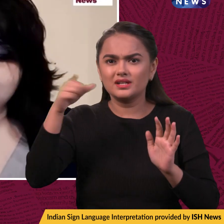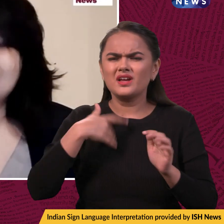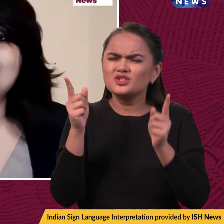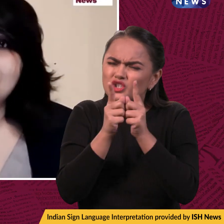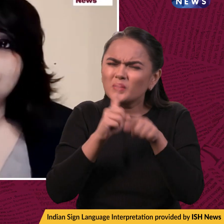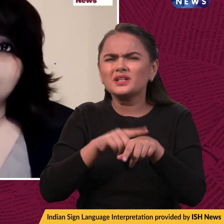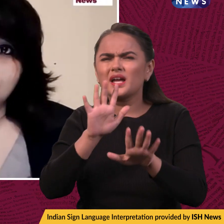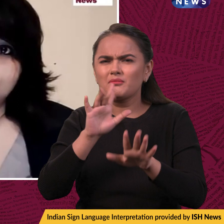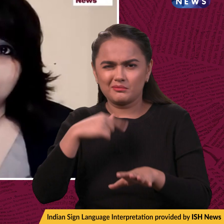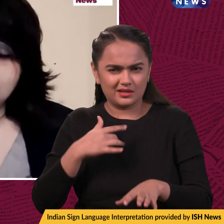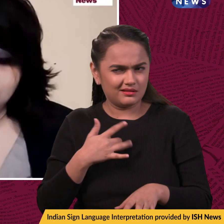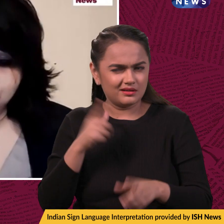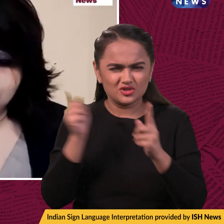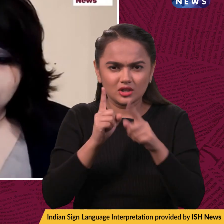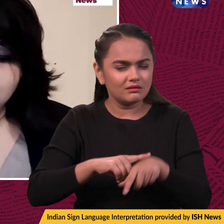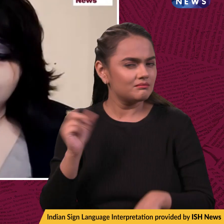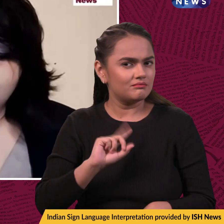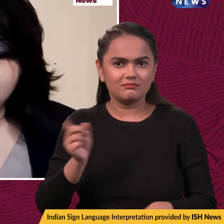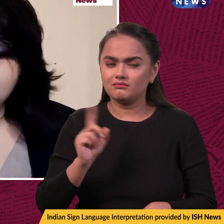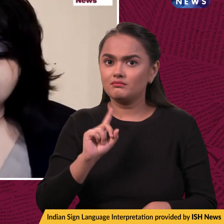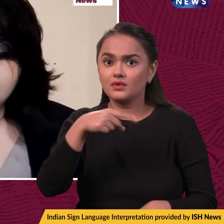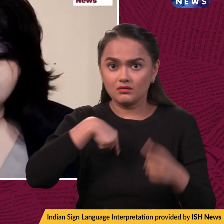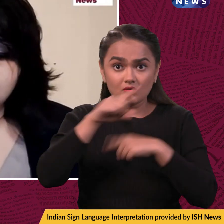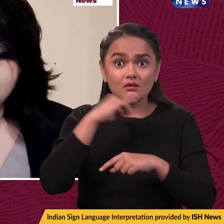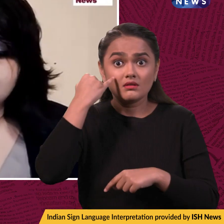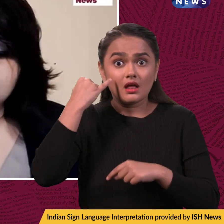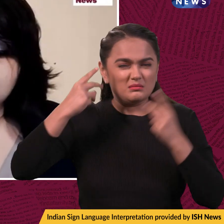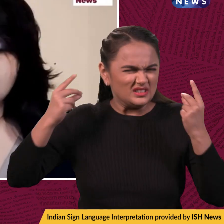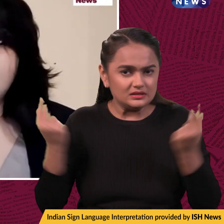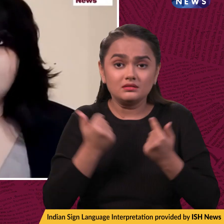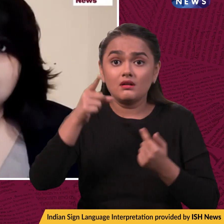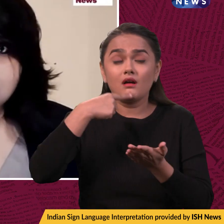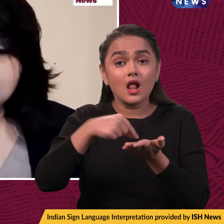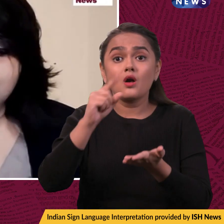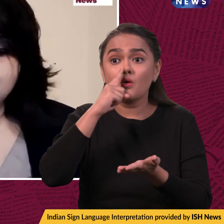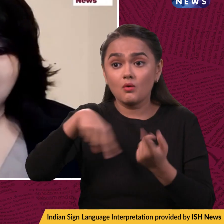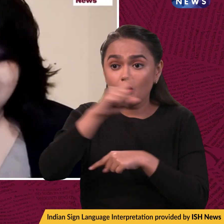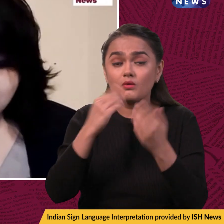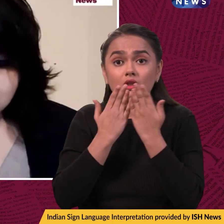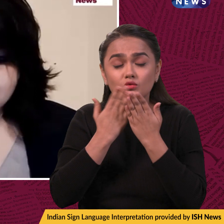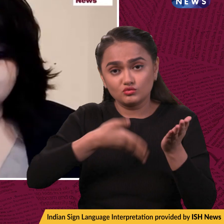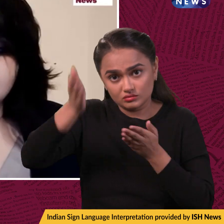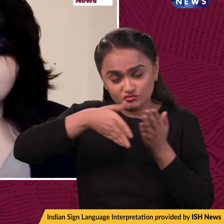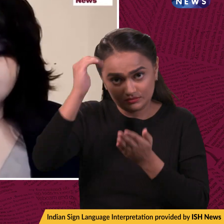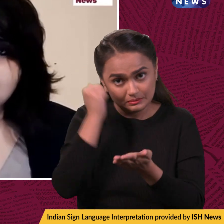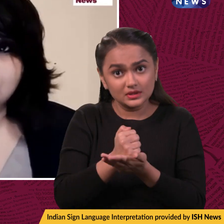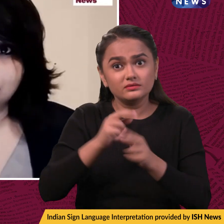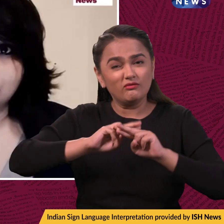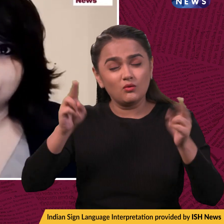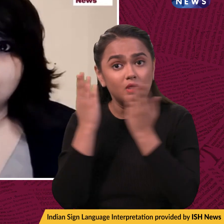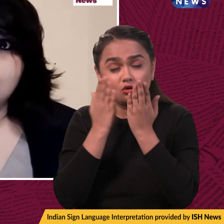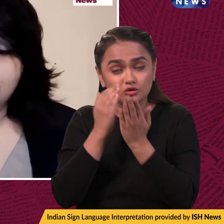calling temporary, might not actually be temporary. We're calling on the Taliban to immediately allow girls to have access to their